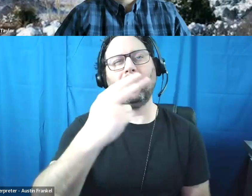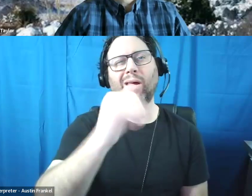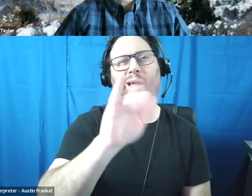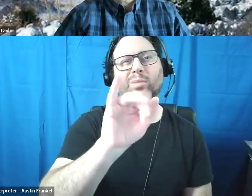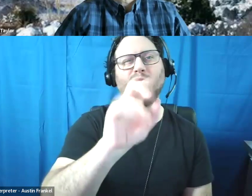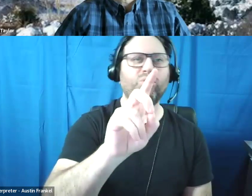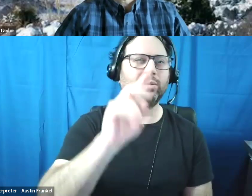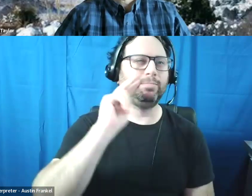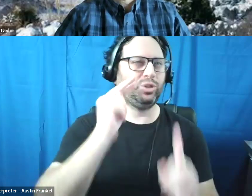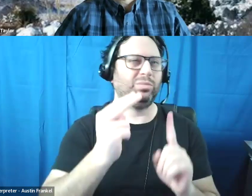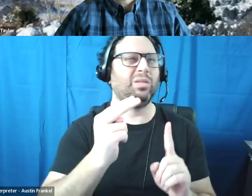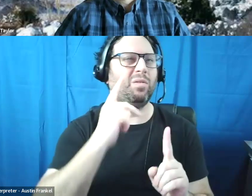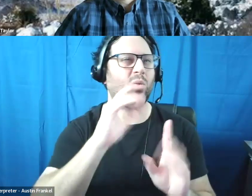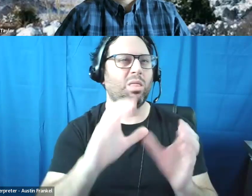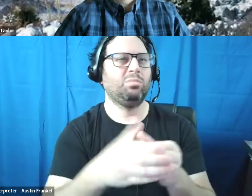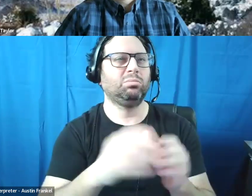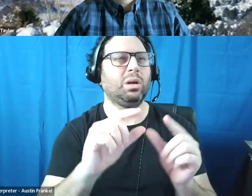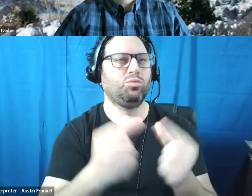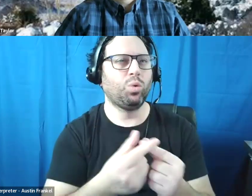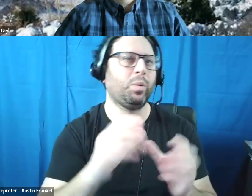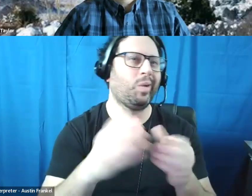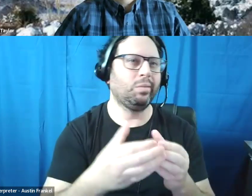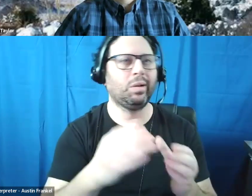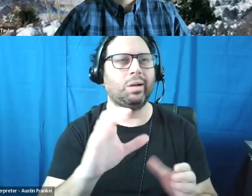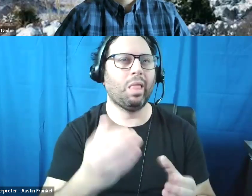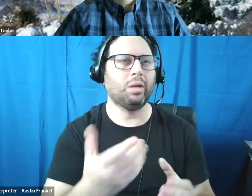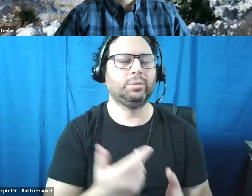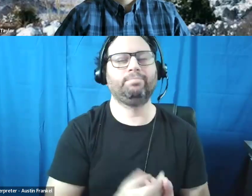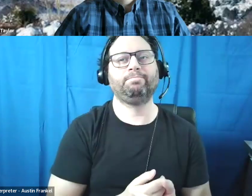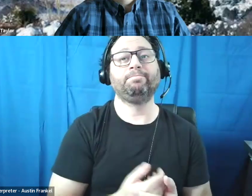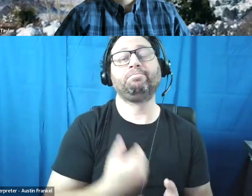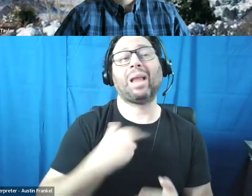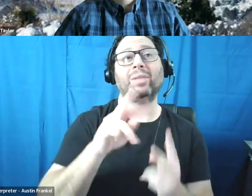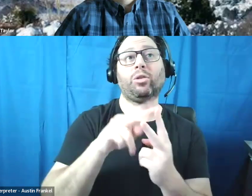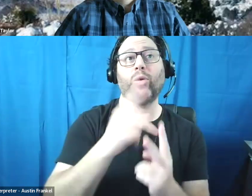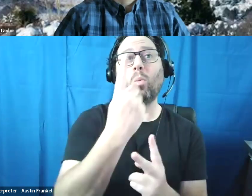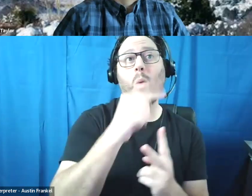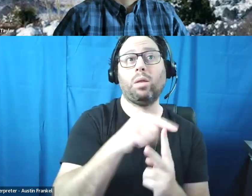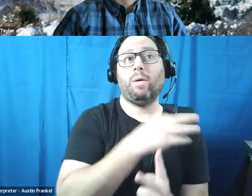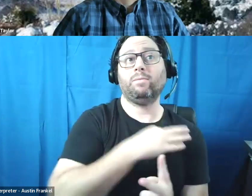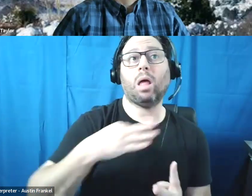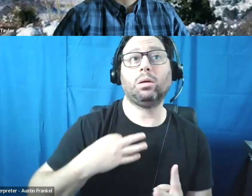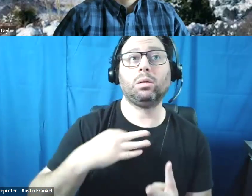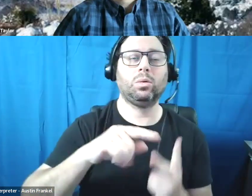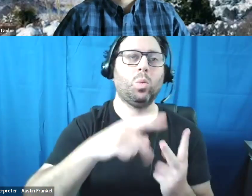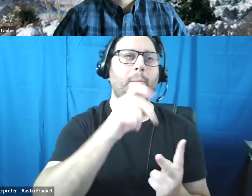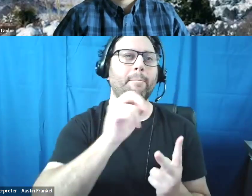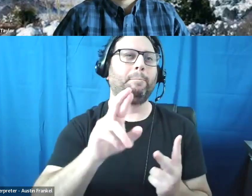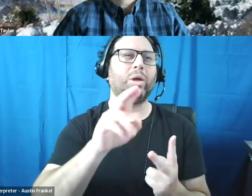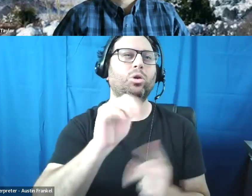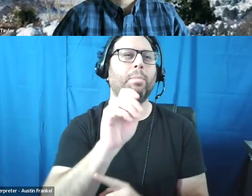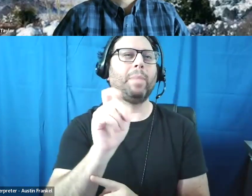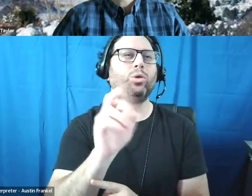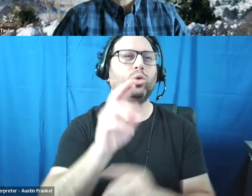it. And then we actually have either one of the faculty or one of our peer mentors monitor the chat